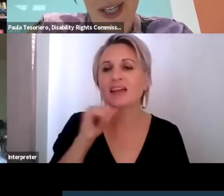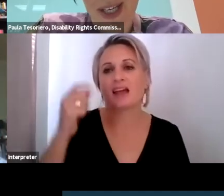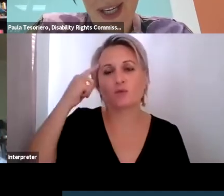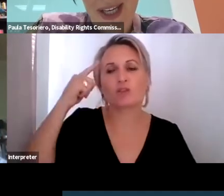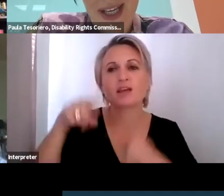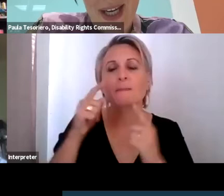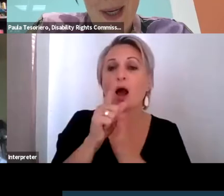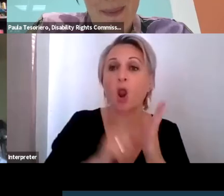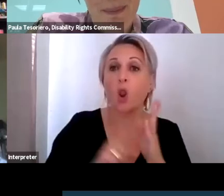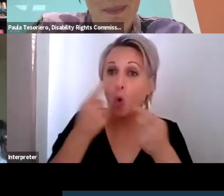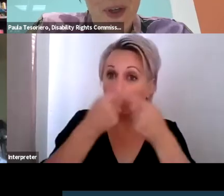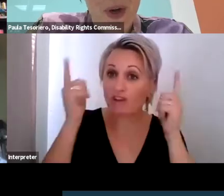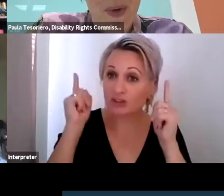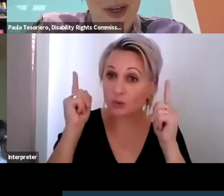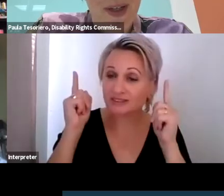much